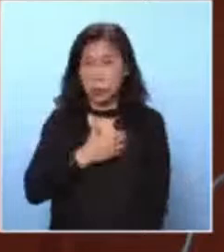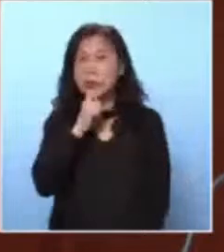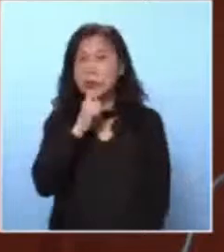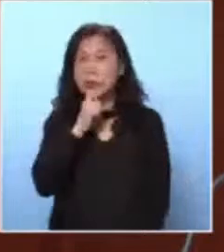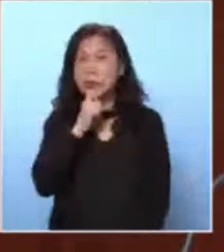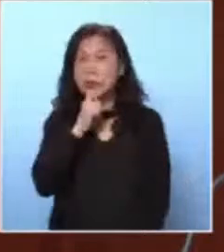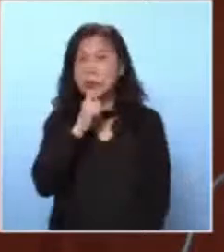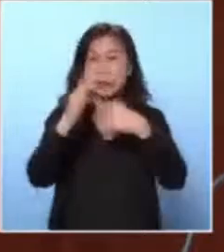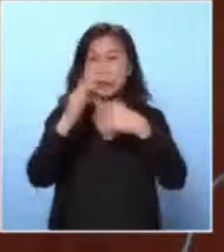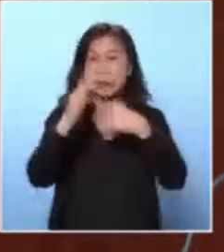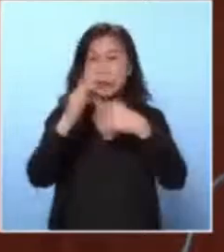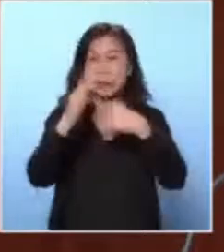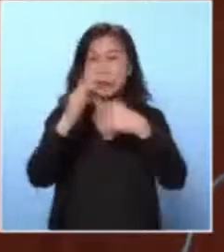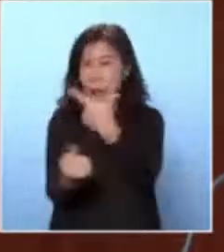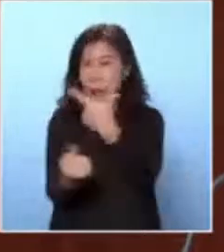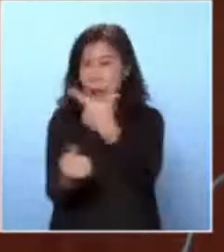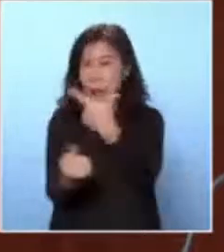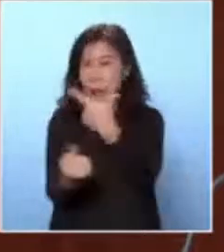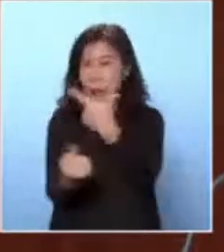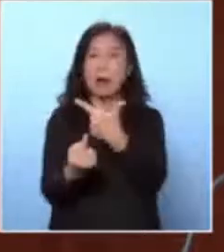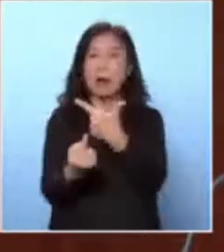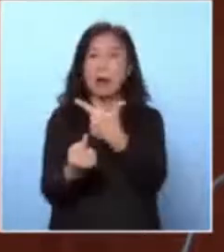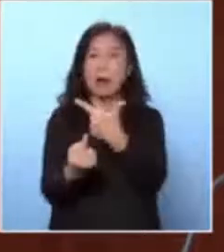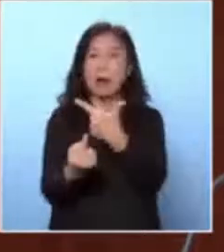about 80,000 units.